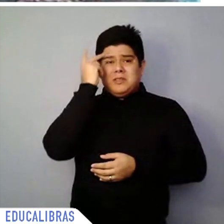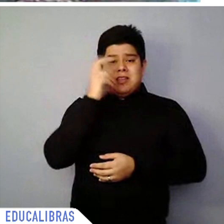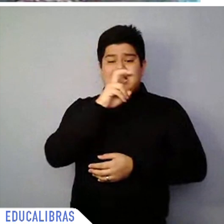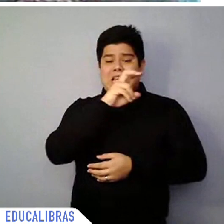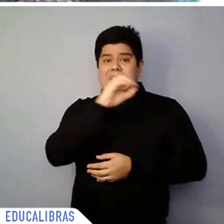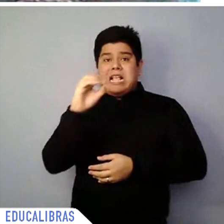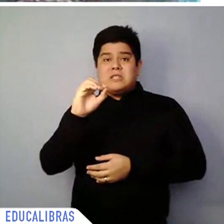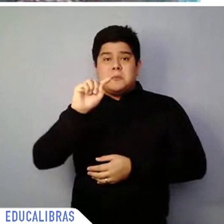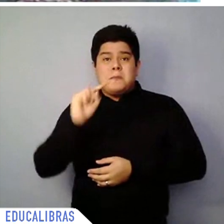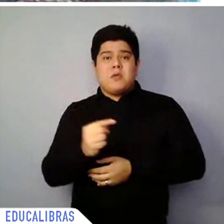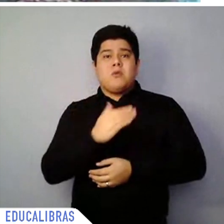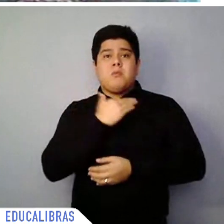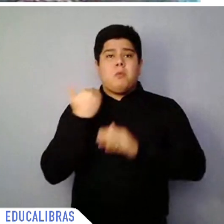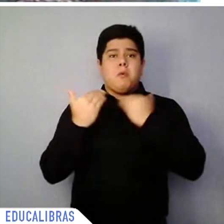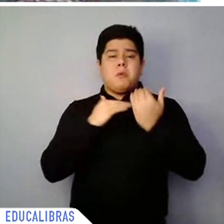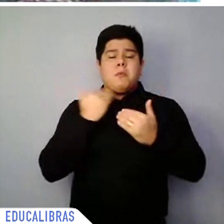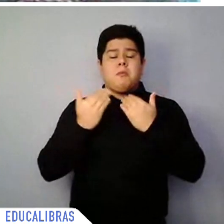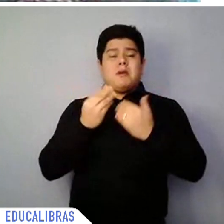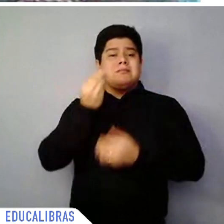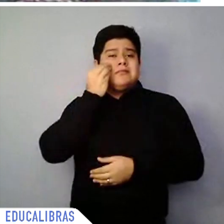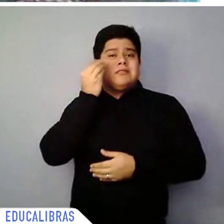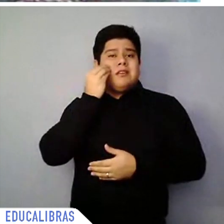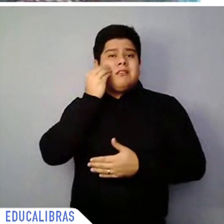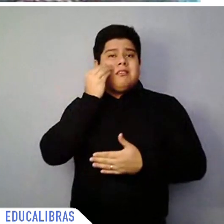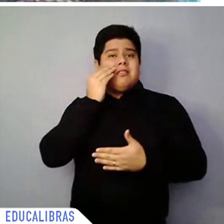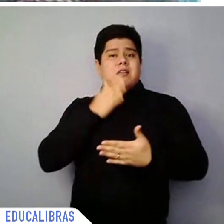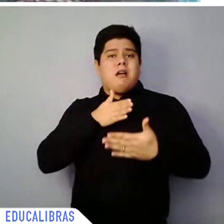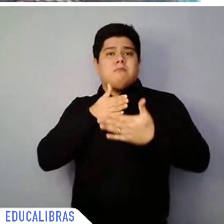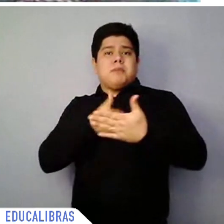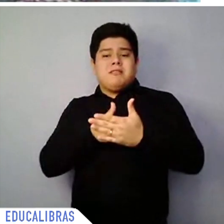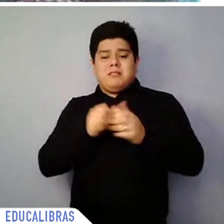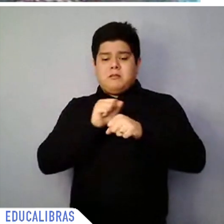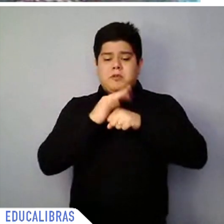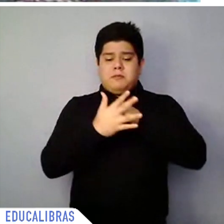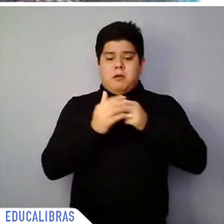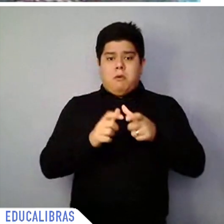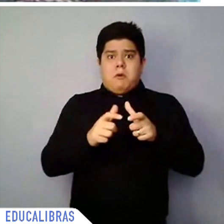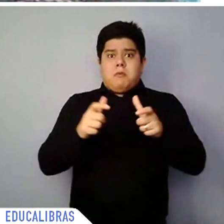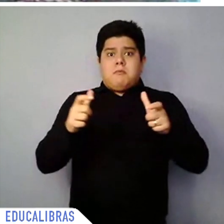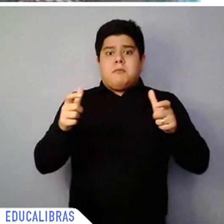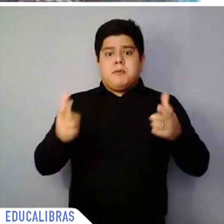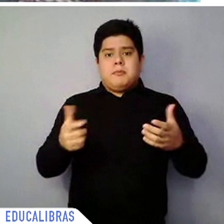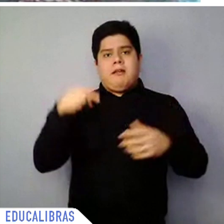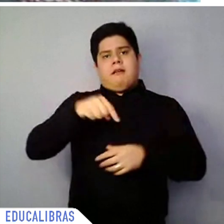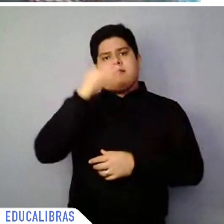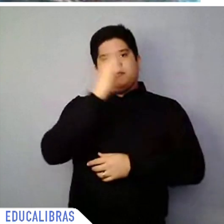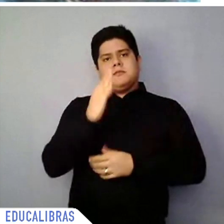than 500,000 casualties and deaths